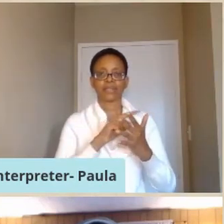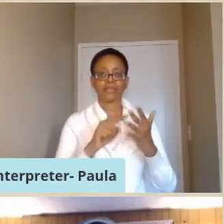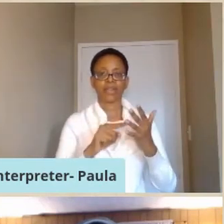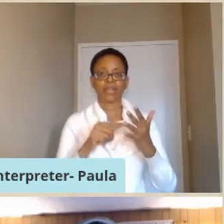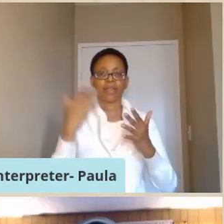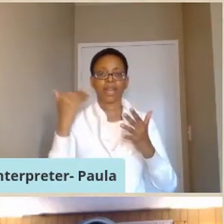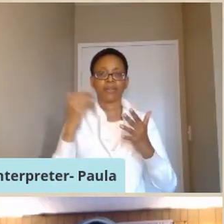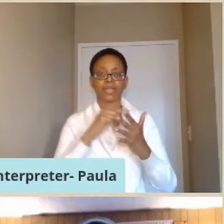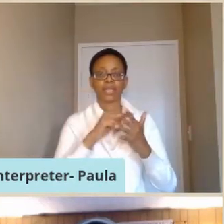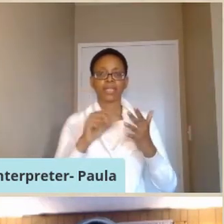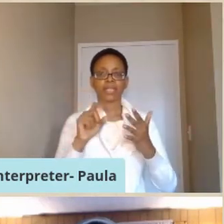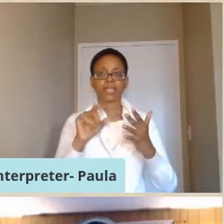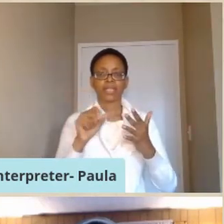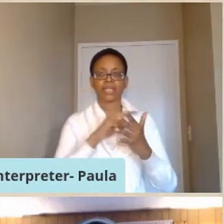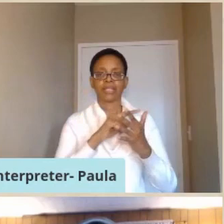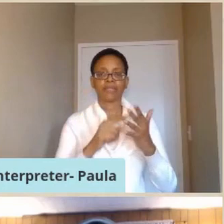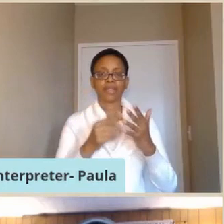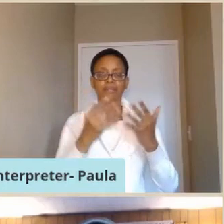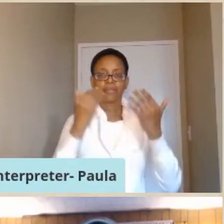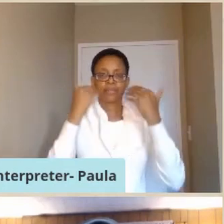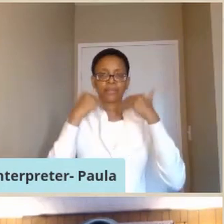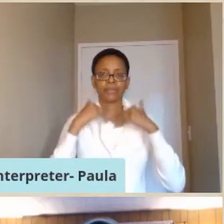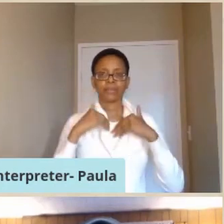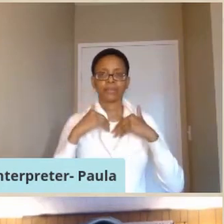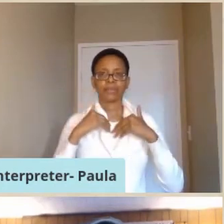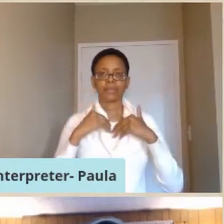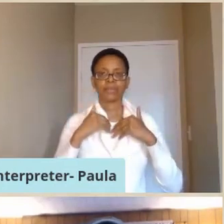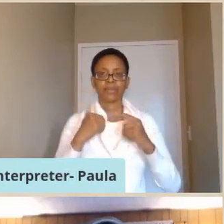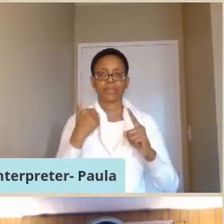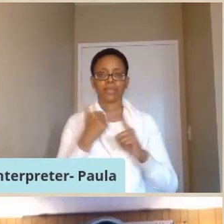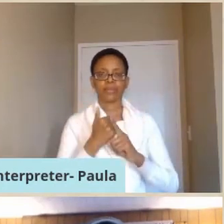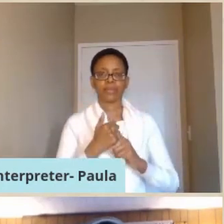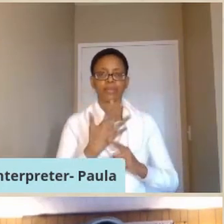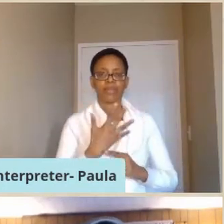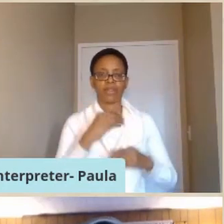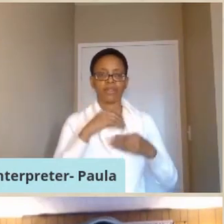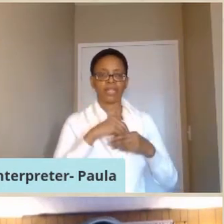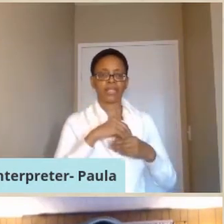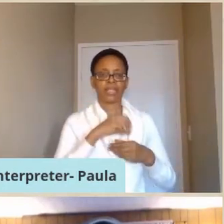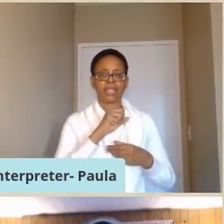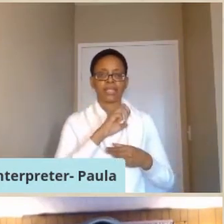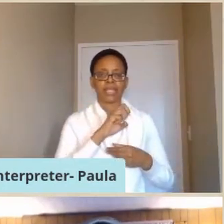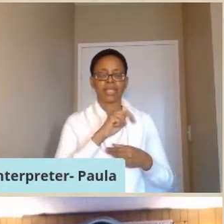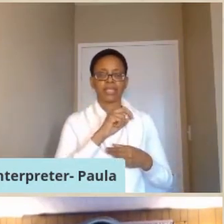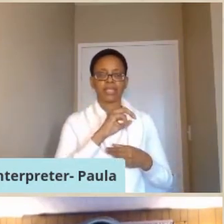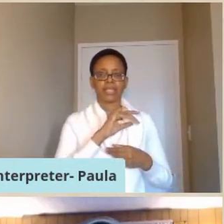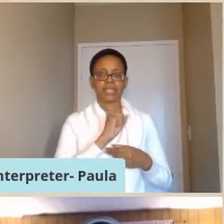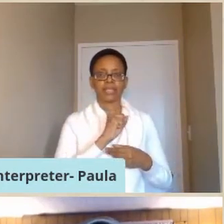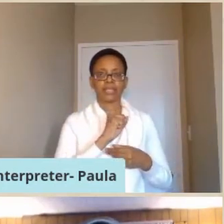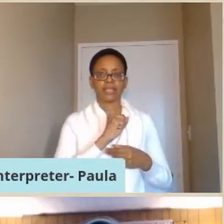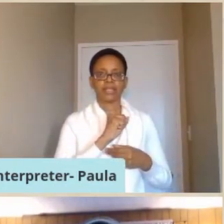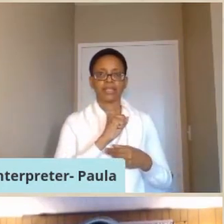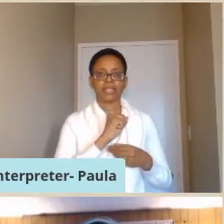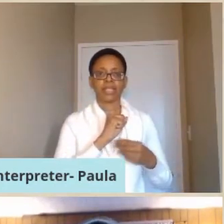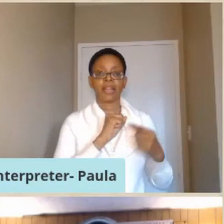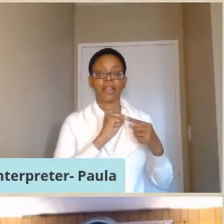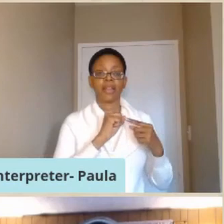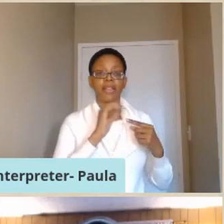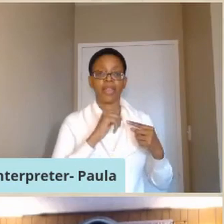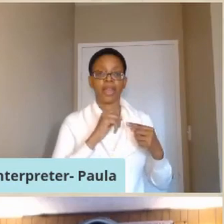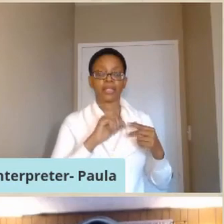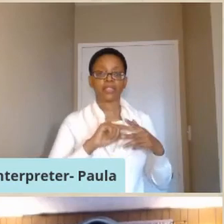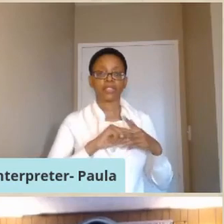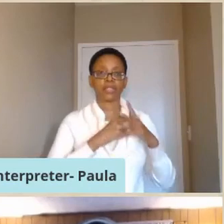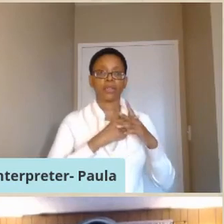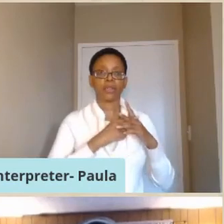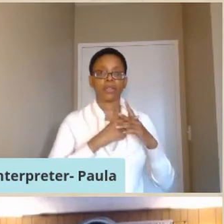external senses will impact the 5 internal senses, and this will activate the smart brain.